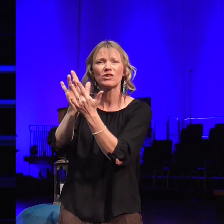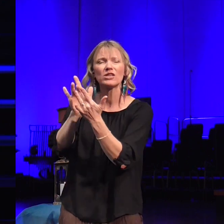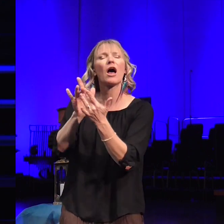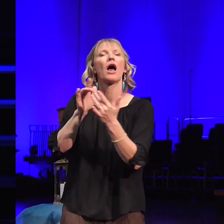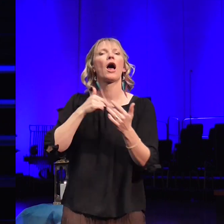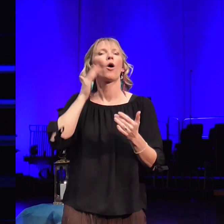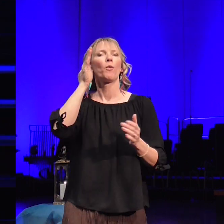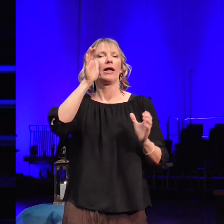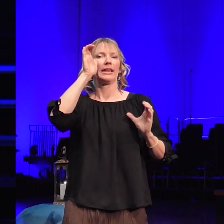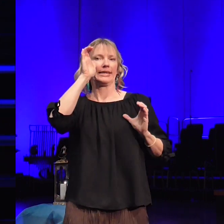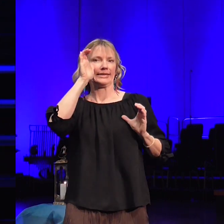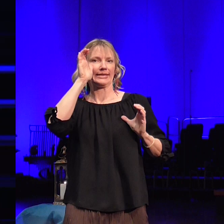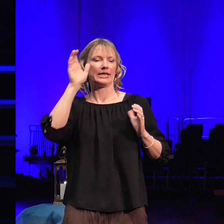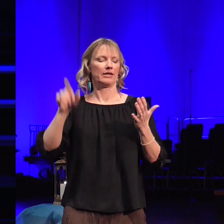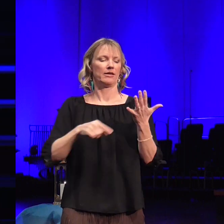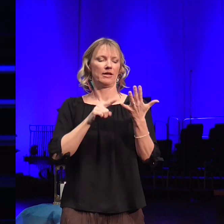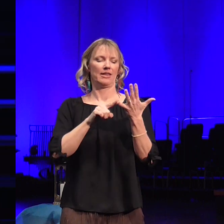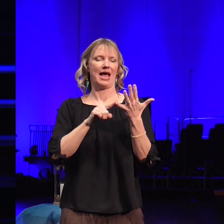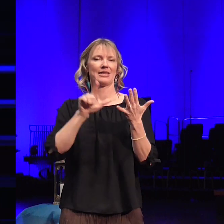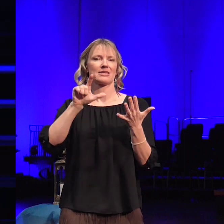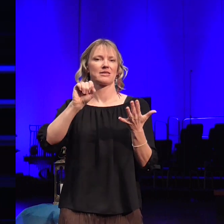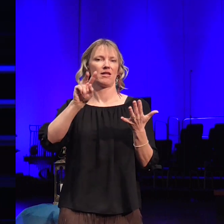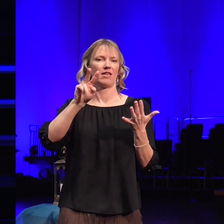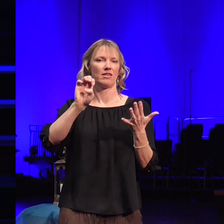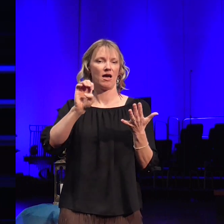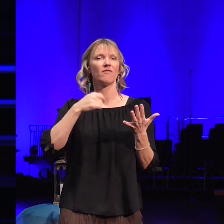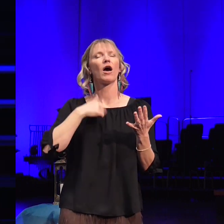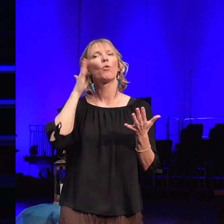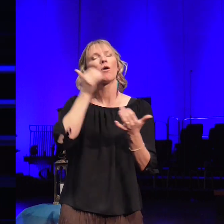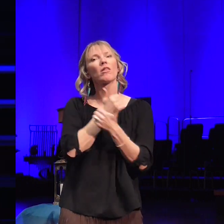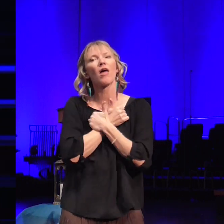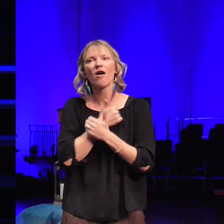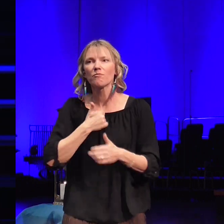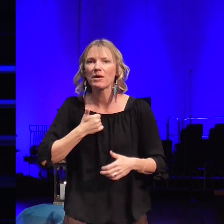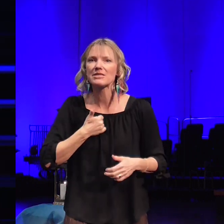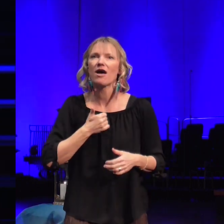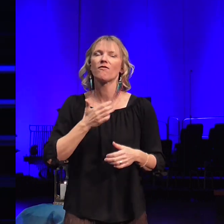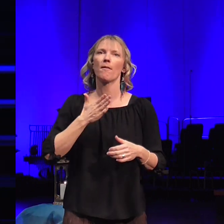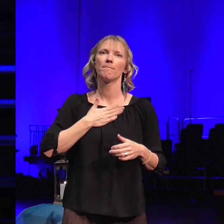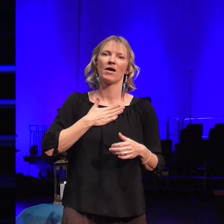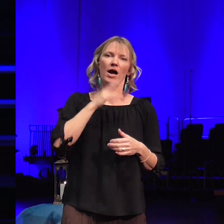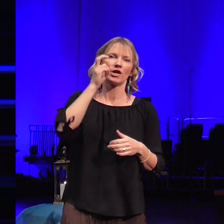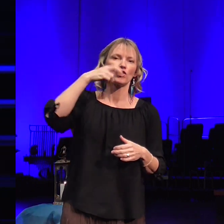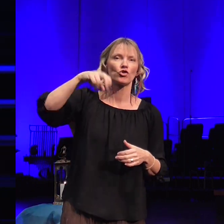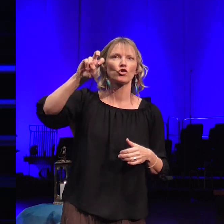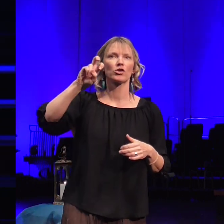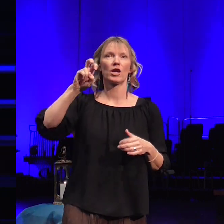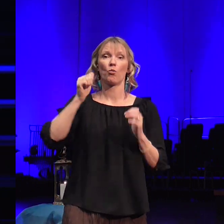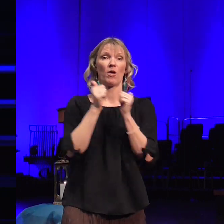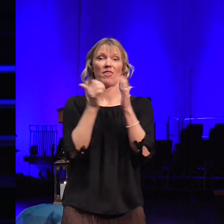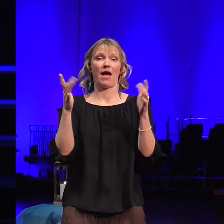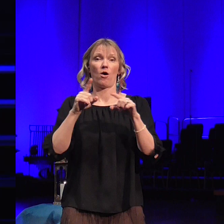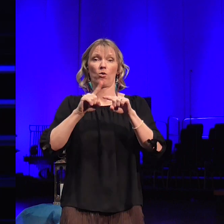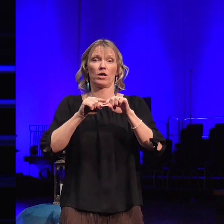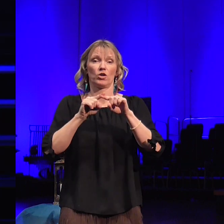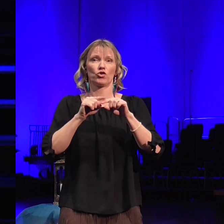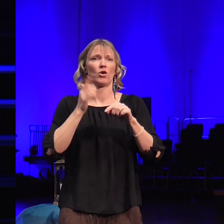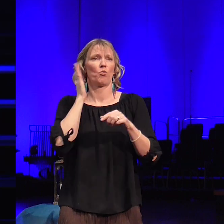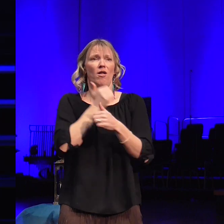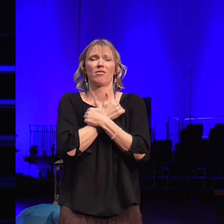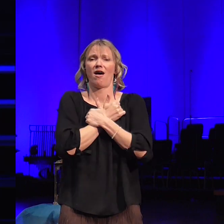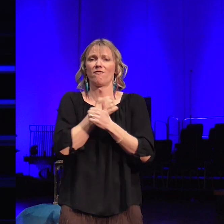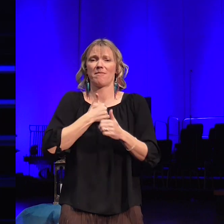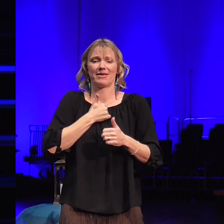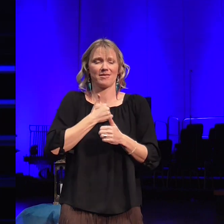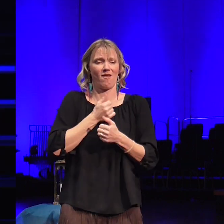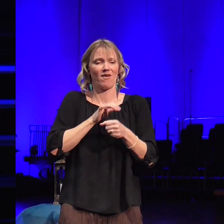listen. And the last one is love. I will love myself and my own journey unconditionally and love myself